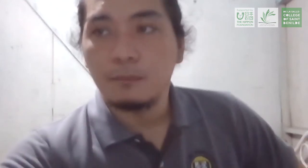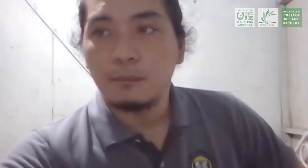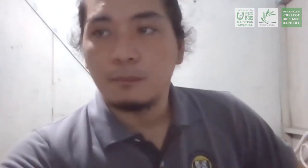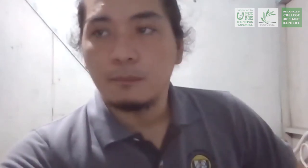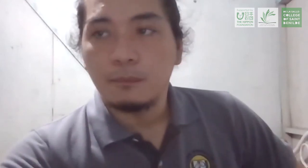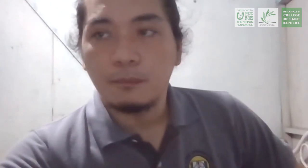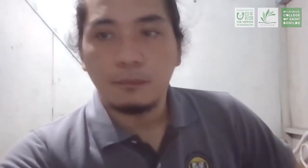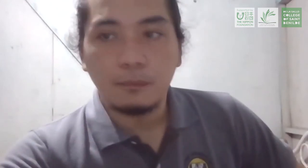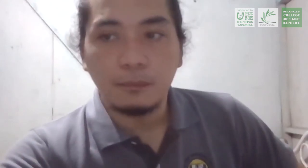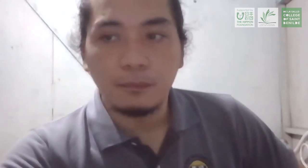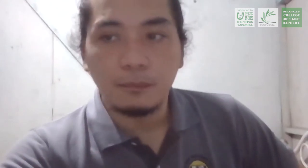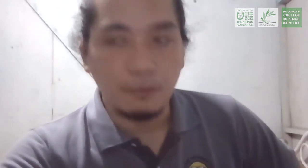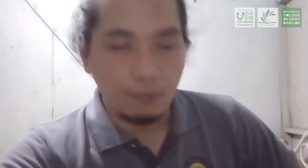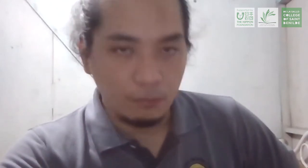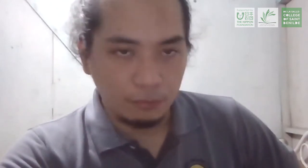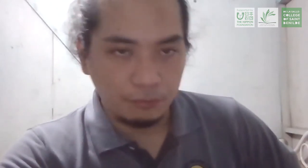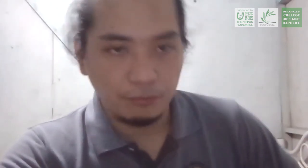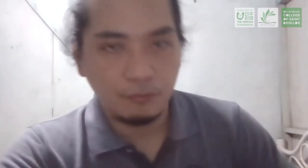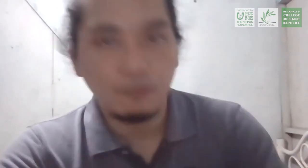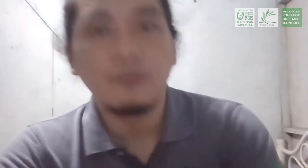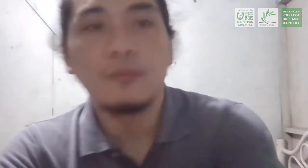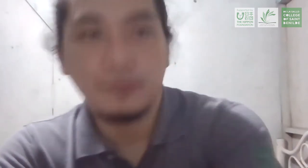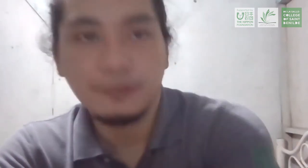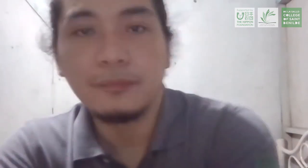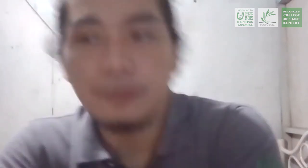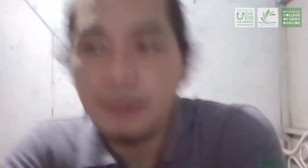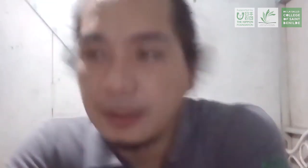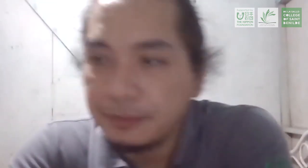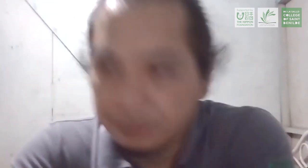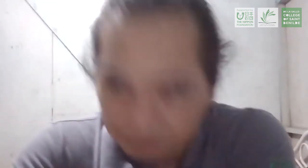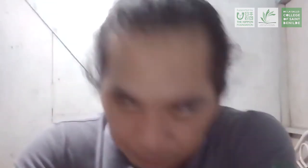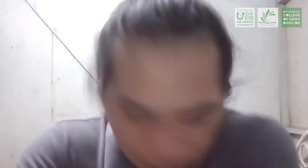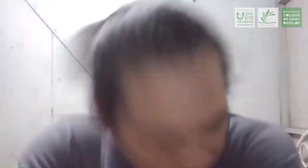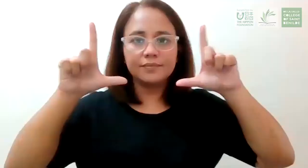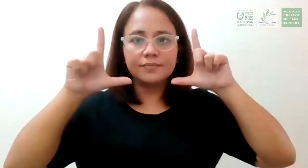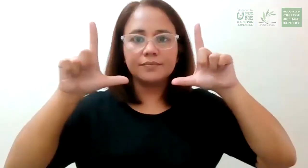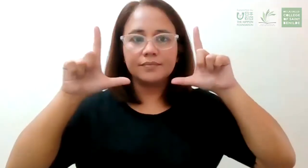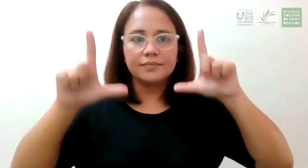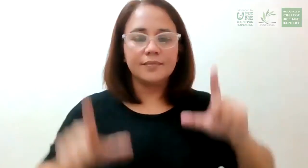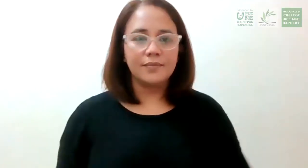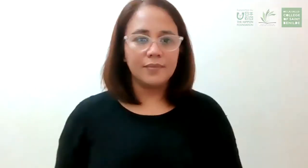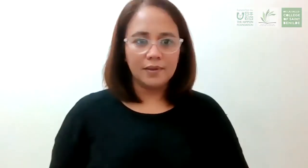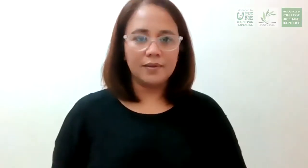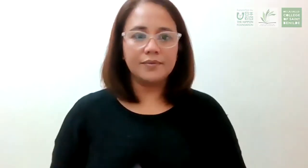should be separated into a dictionary. Okay, good.